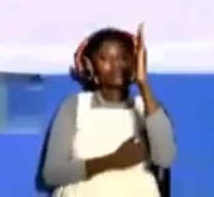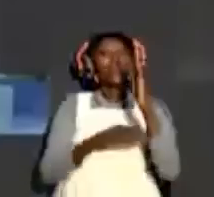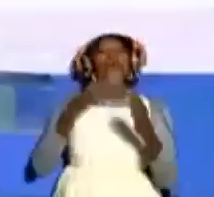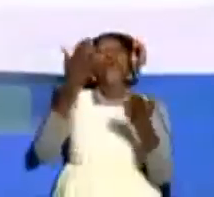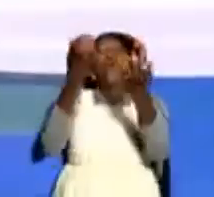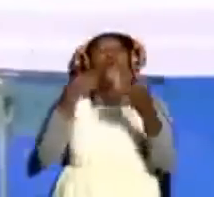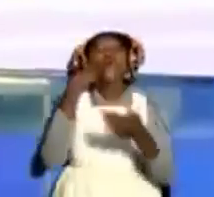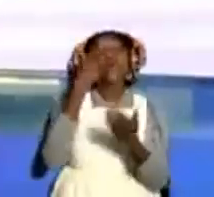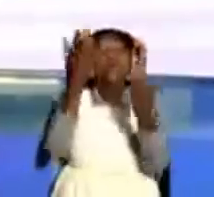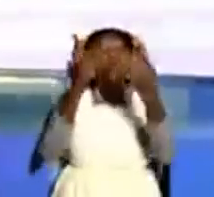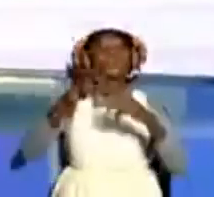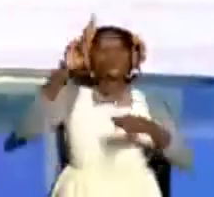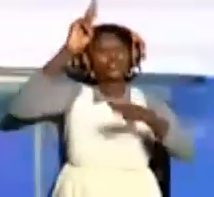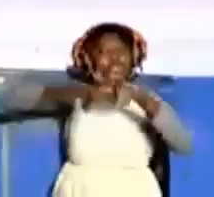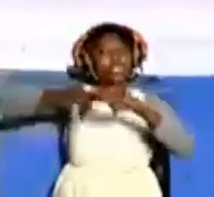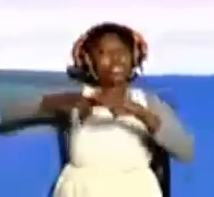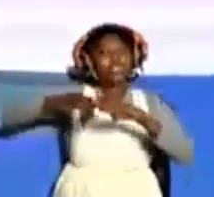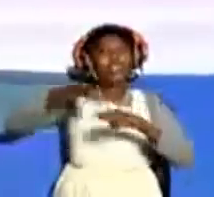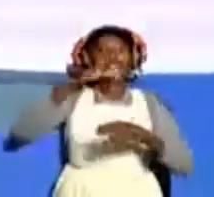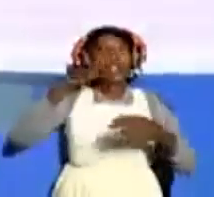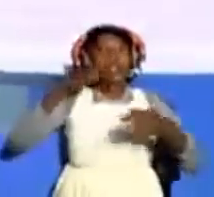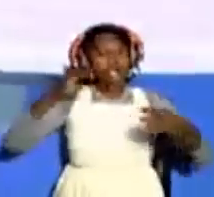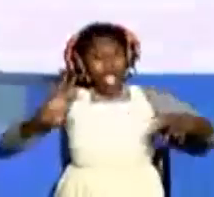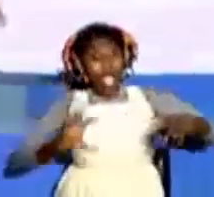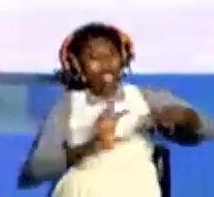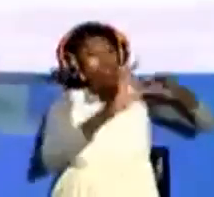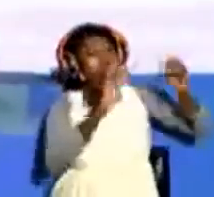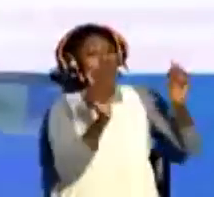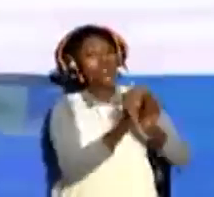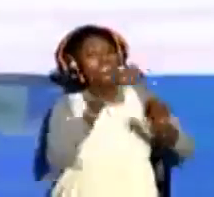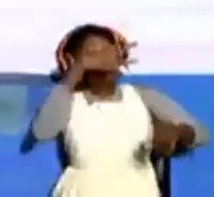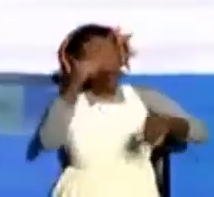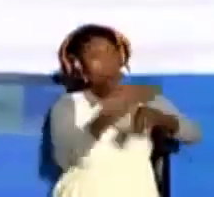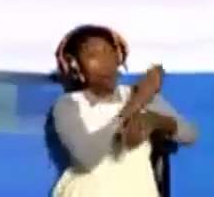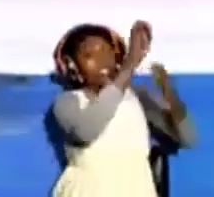who want to sit along with the overcomers,